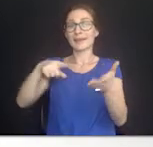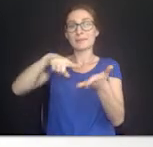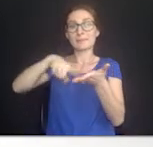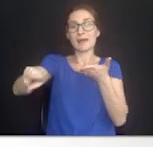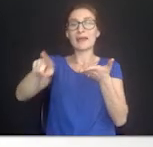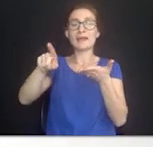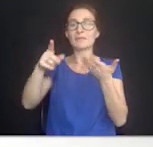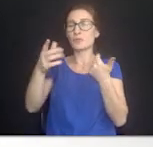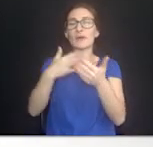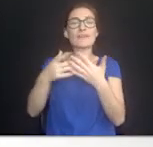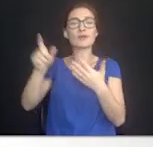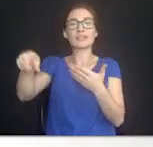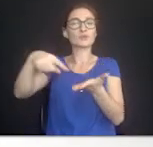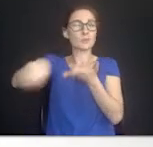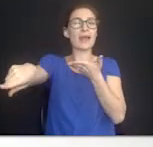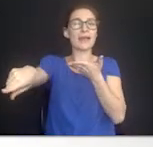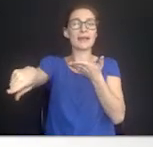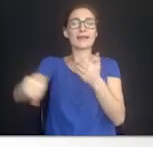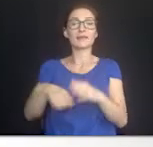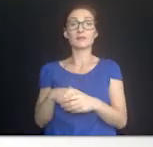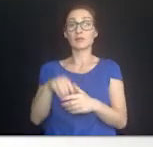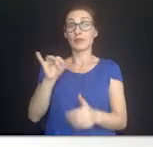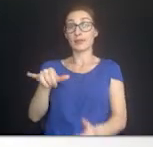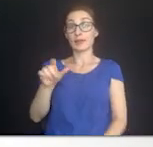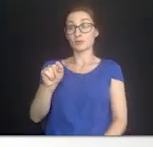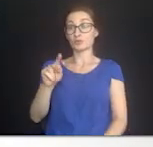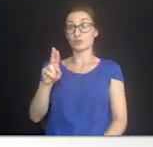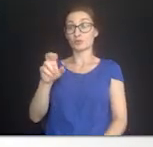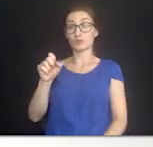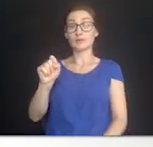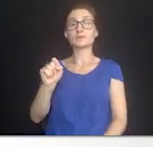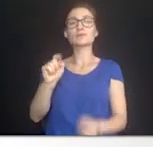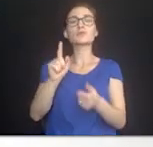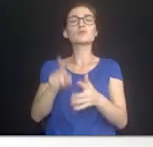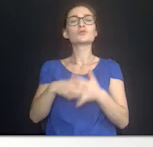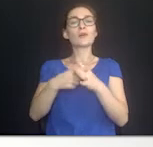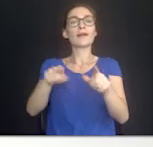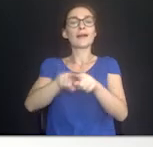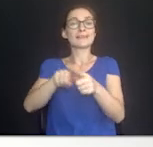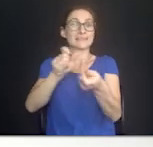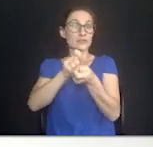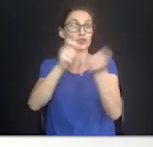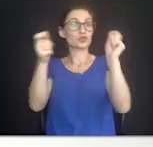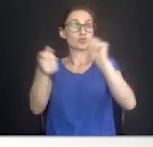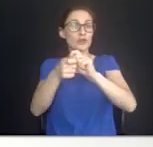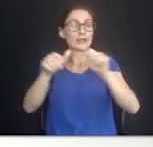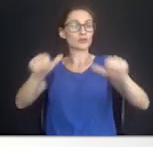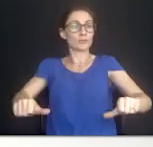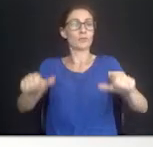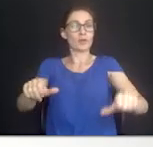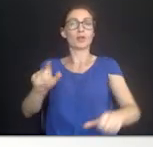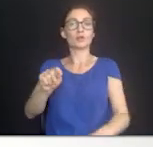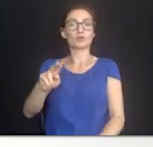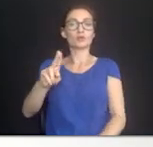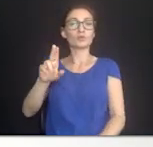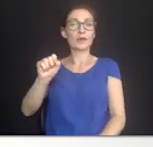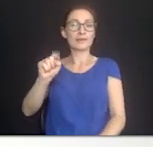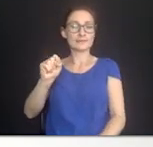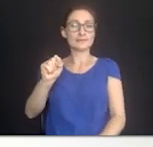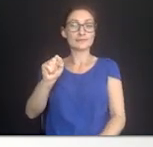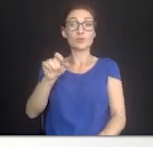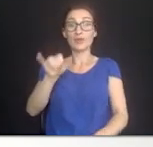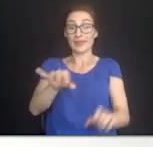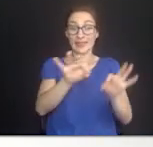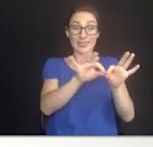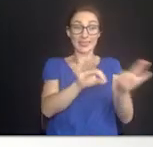trusts are going to start in most cases as a revocable or changeable trust, right? Meaning you're going to set up the language today and it's kind of on the